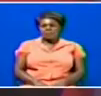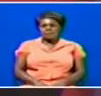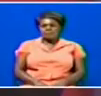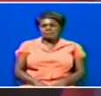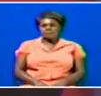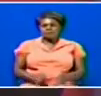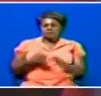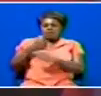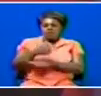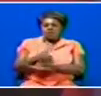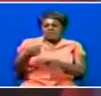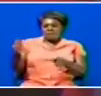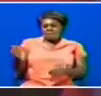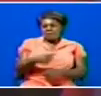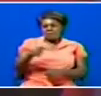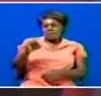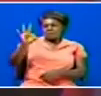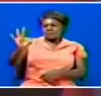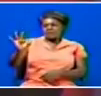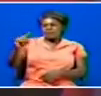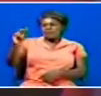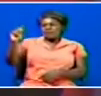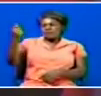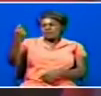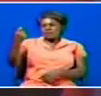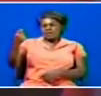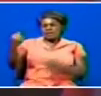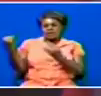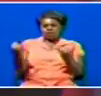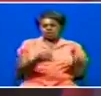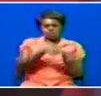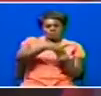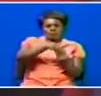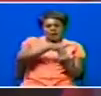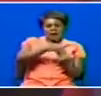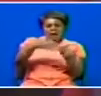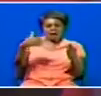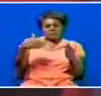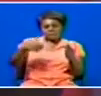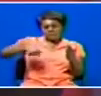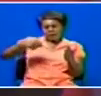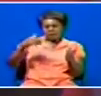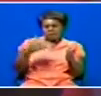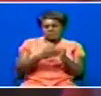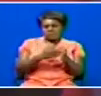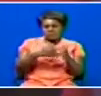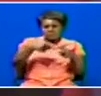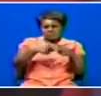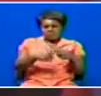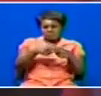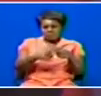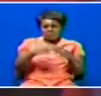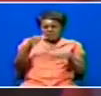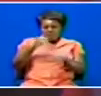Now, it's been more than 3 months since Kenya introduced the ban on all plastic carrier bags, and the manufacturing industry is feeling the